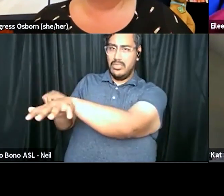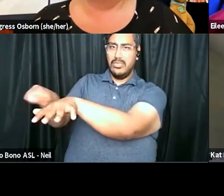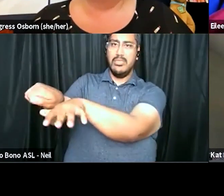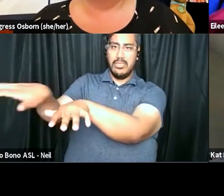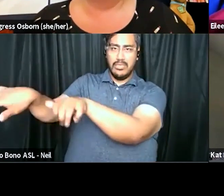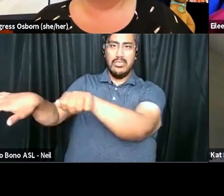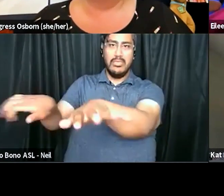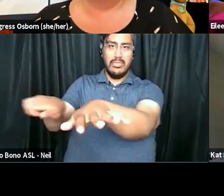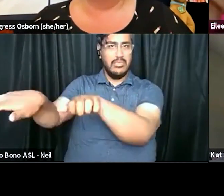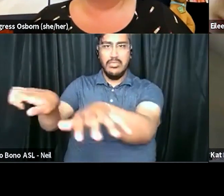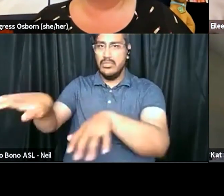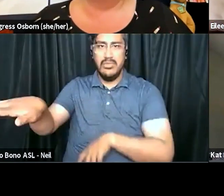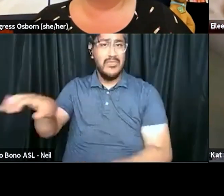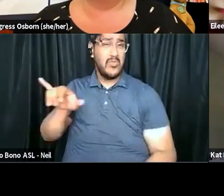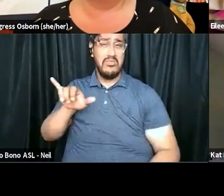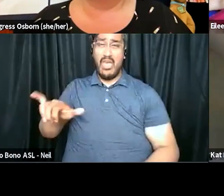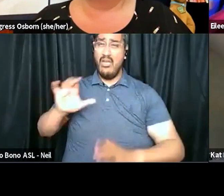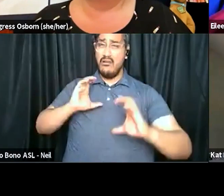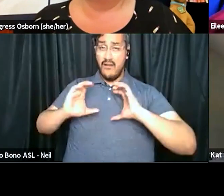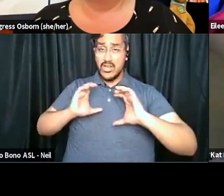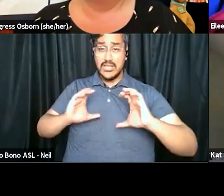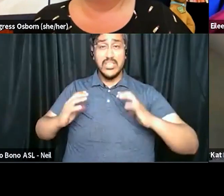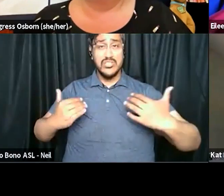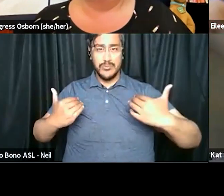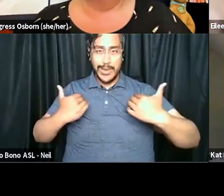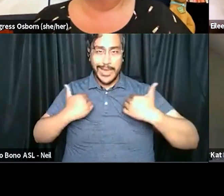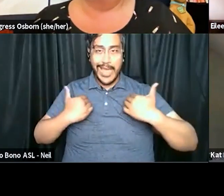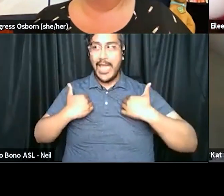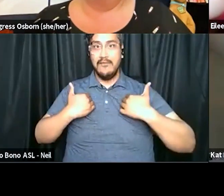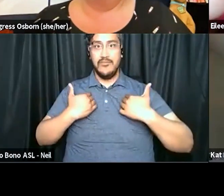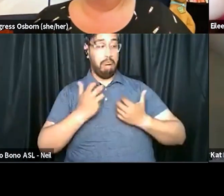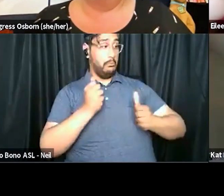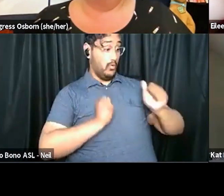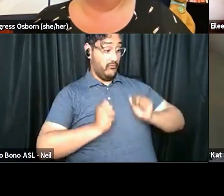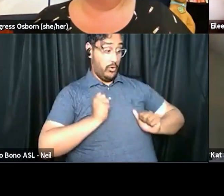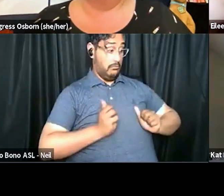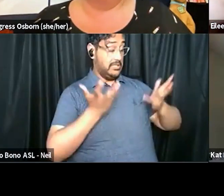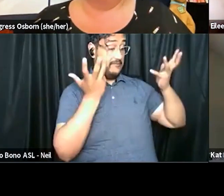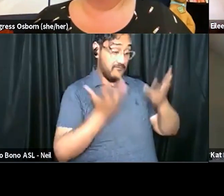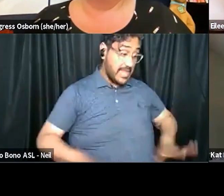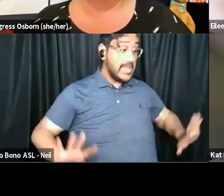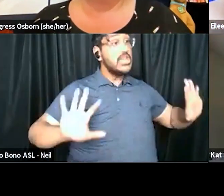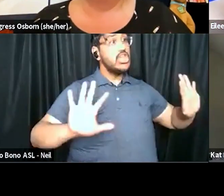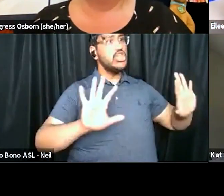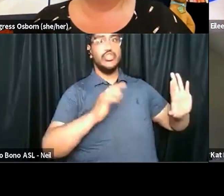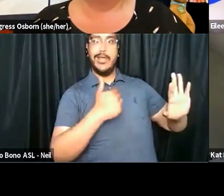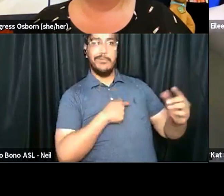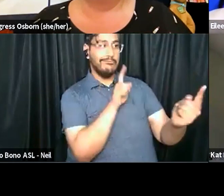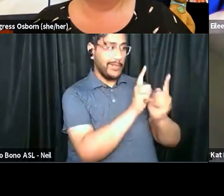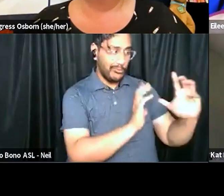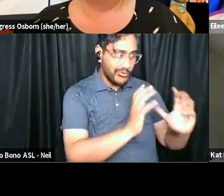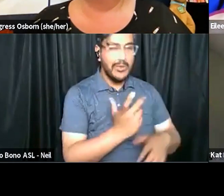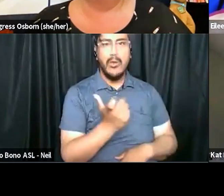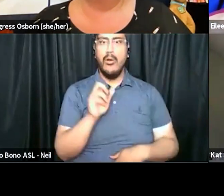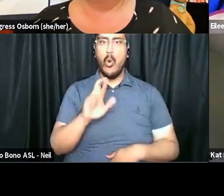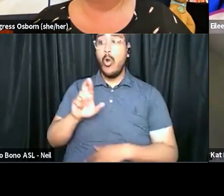that I have after a performance or after something gets published, I get